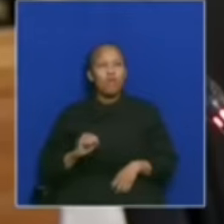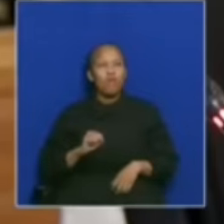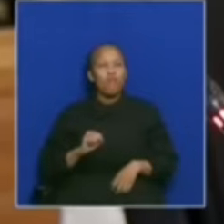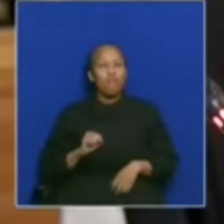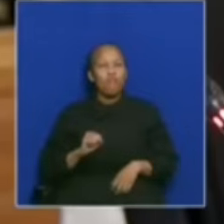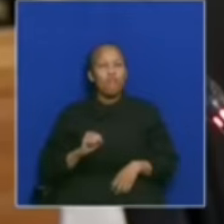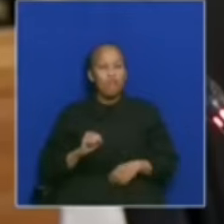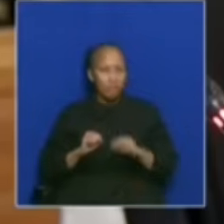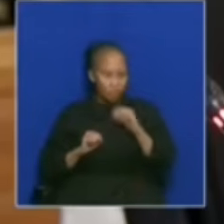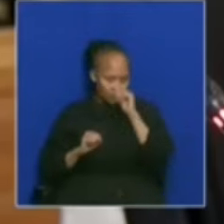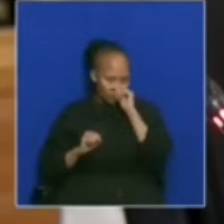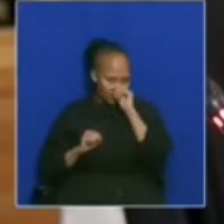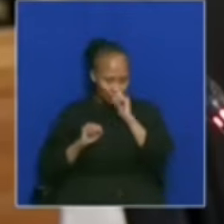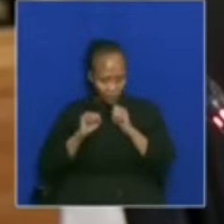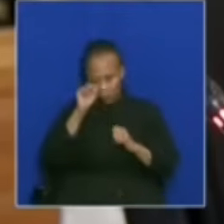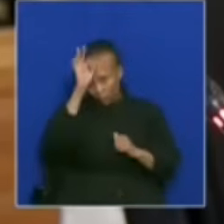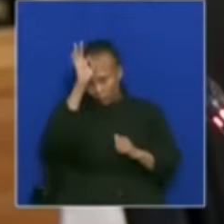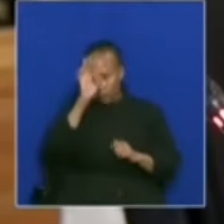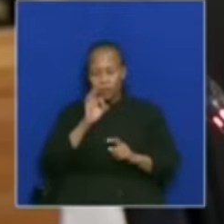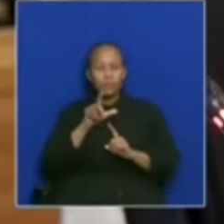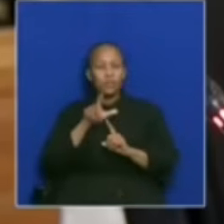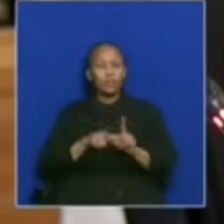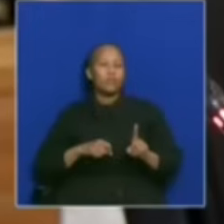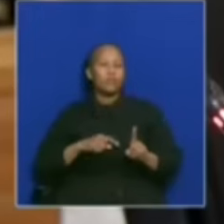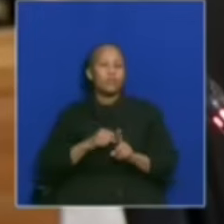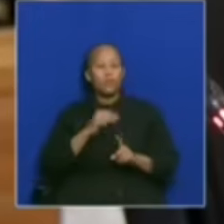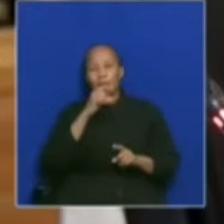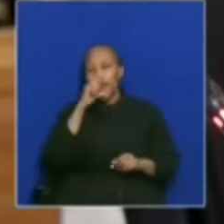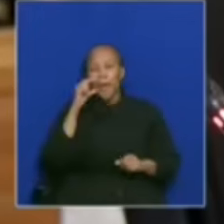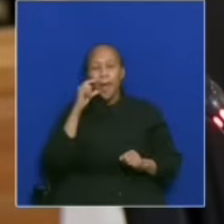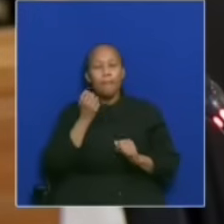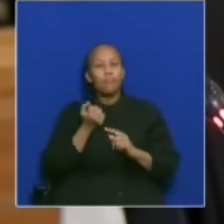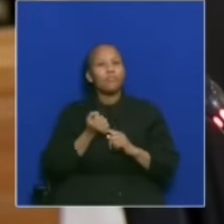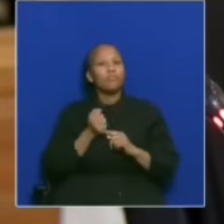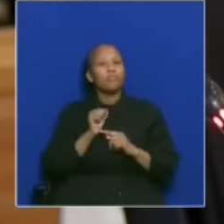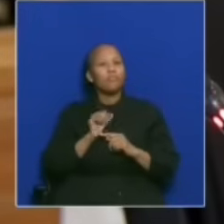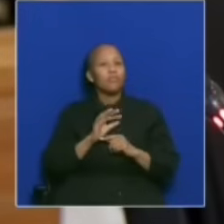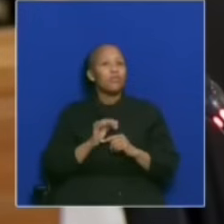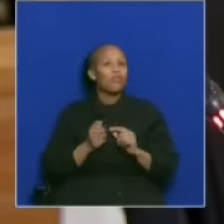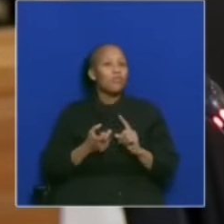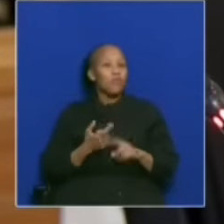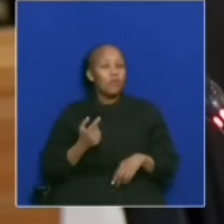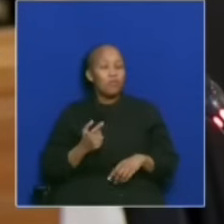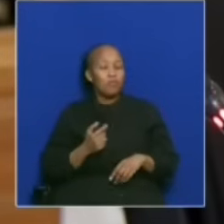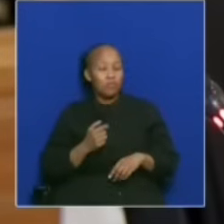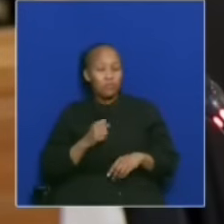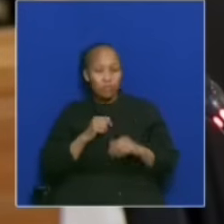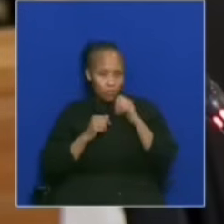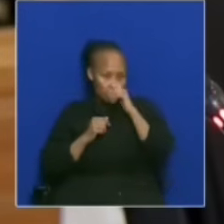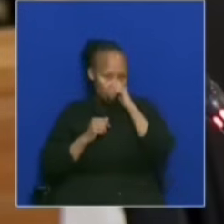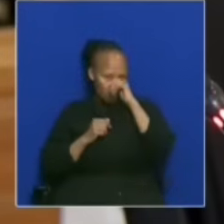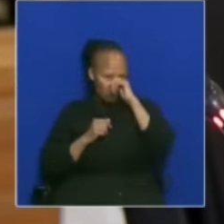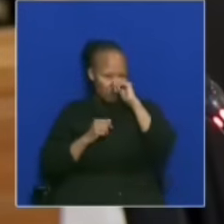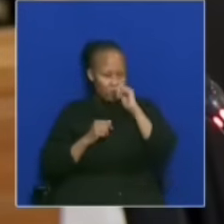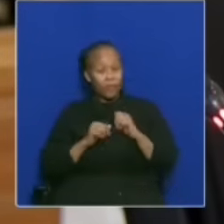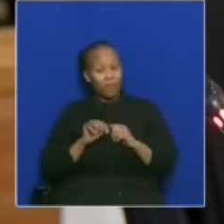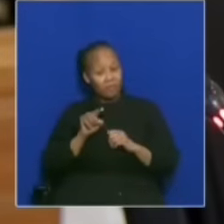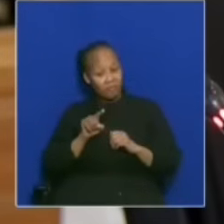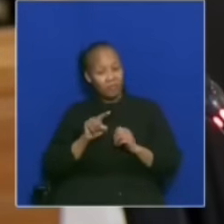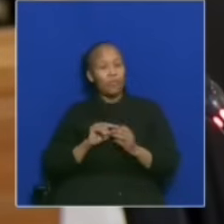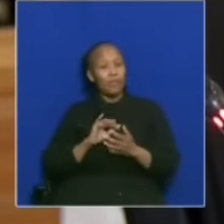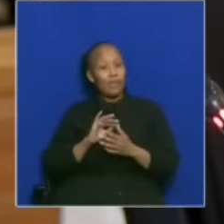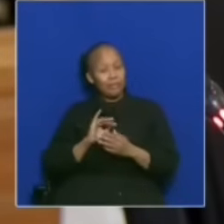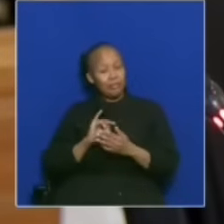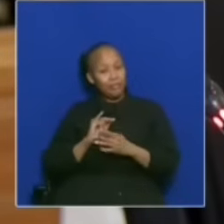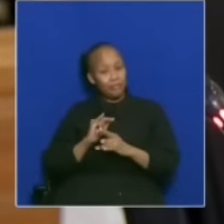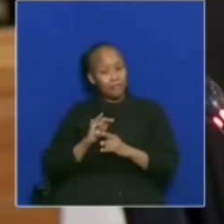and whose name appears on one of the chats to which I want to refer quite soon, and so that won't be